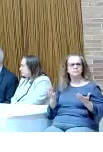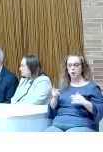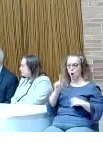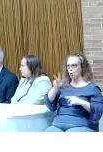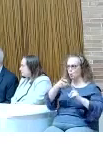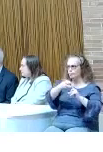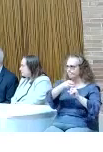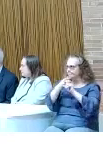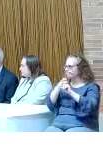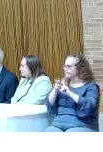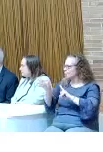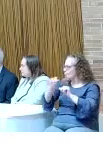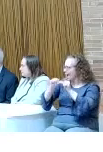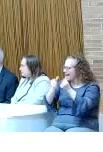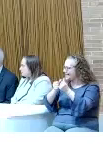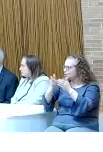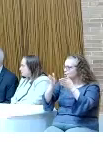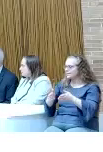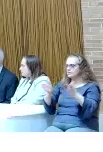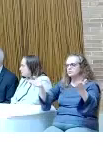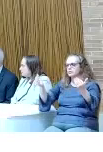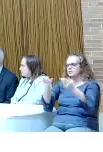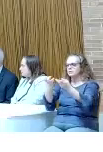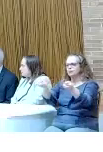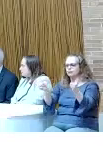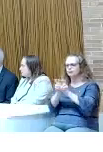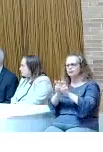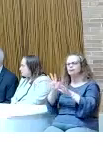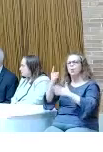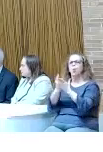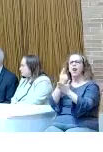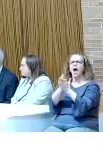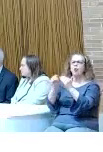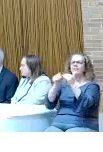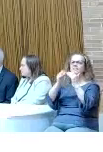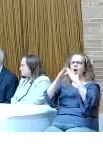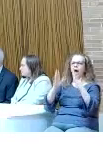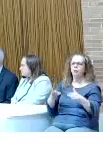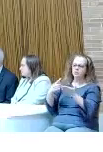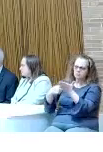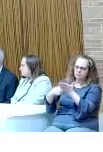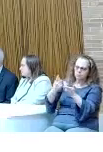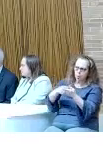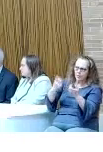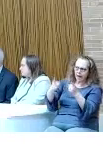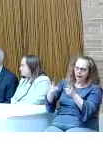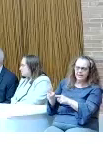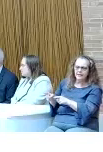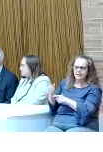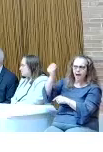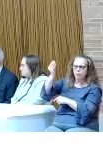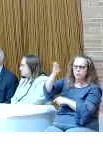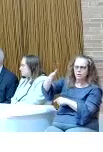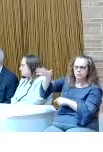agents together and saying hey let's do an hour of fair housing what's happening out there in the market do are you coming